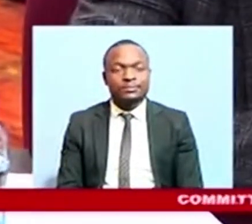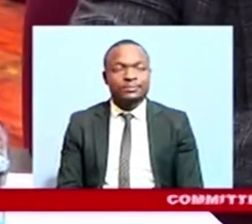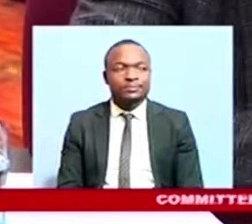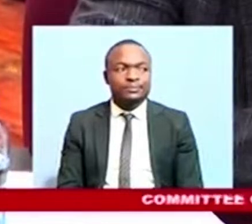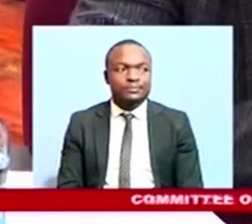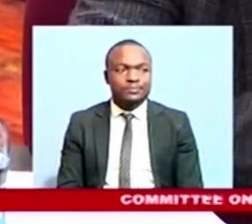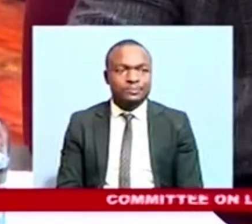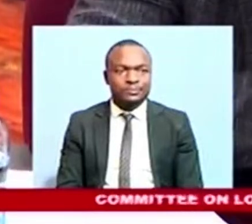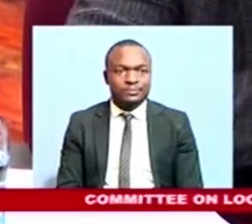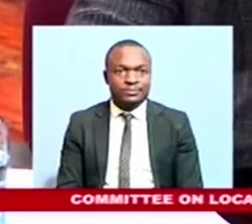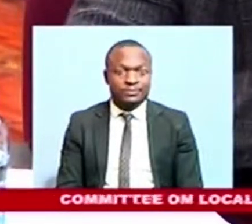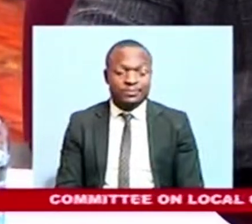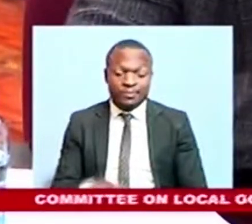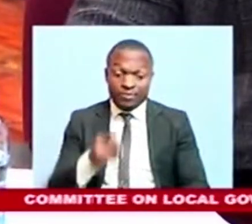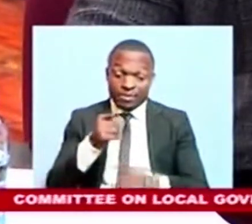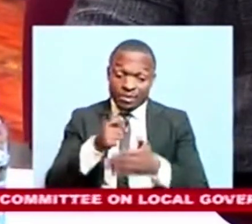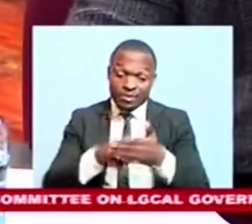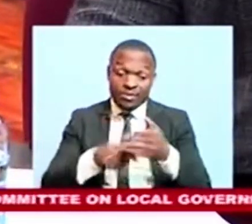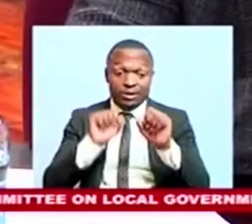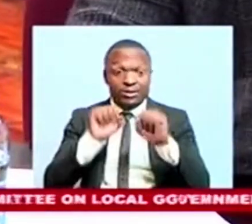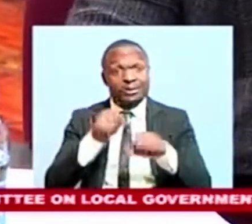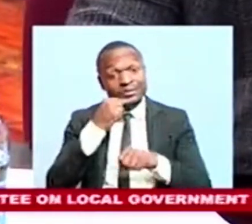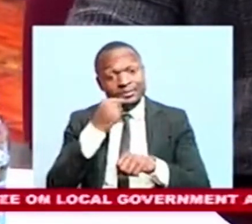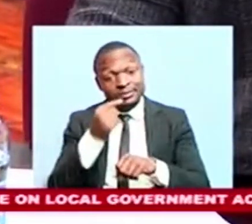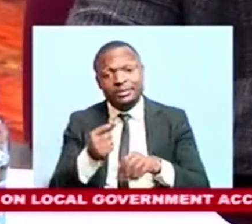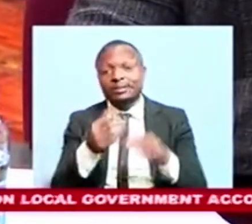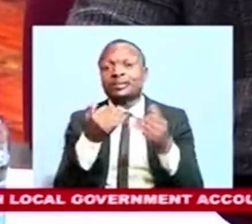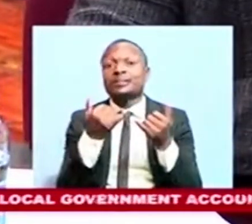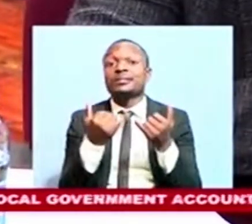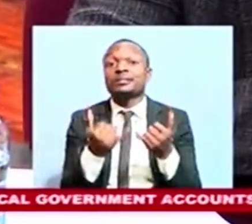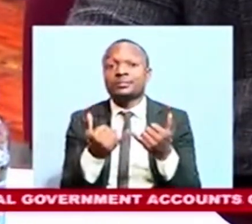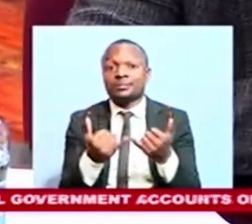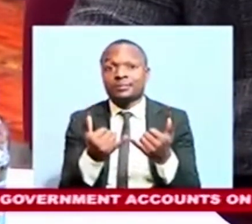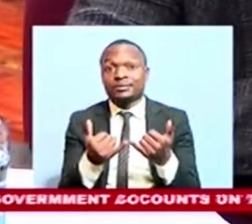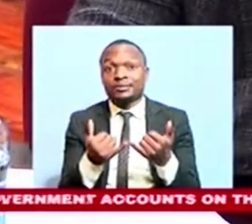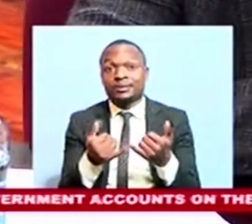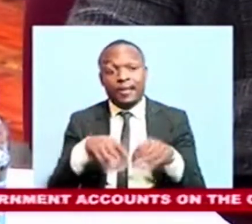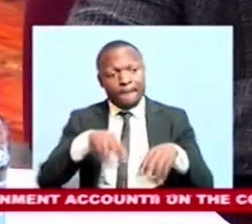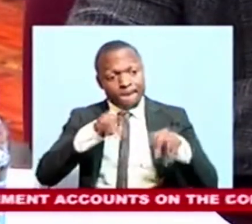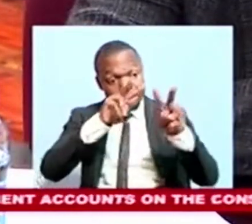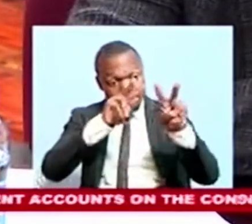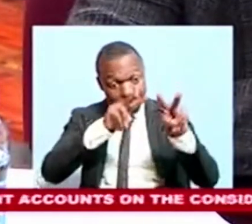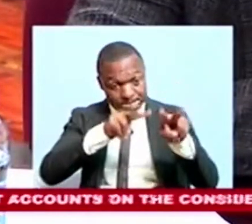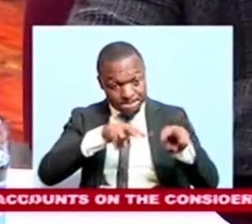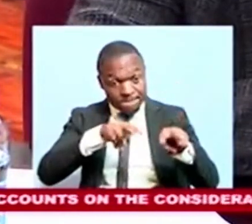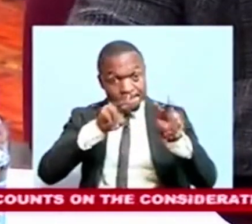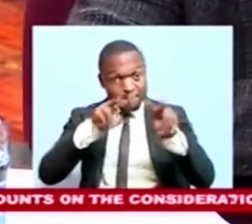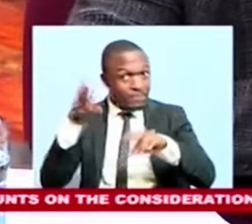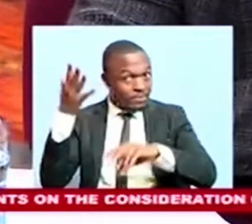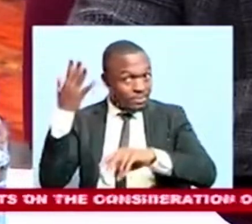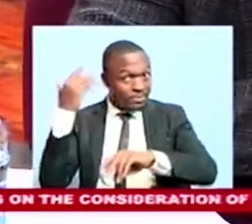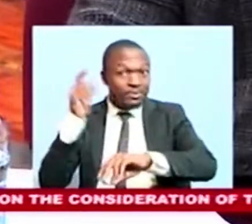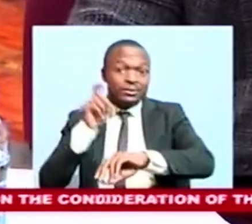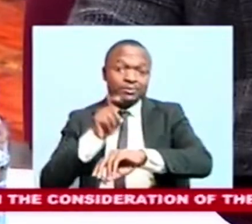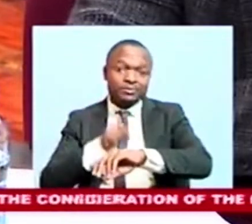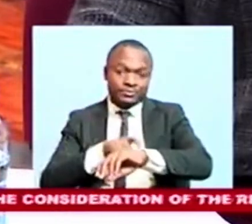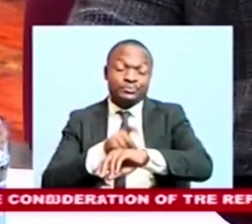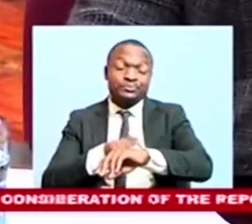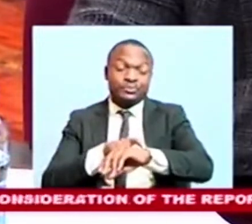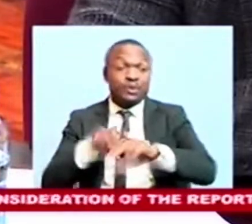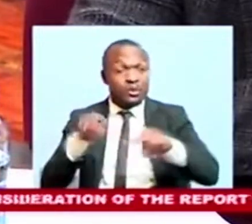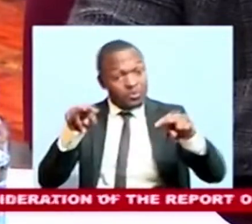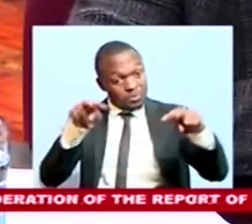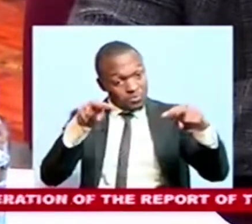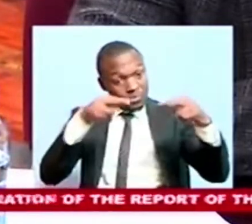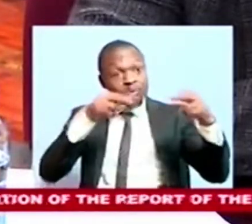What we can say now is that the monitoring At that particular time, we had challenges because